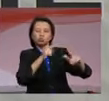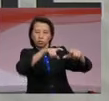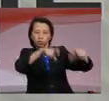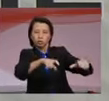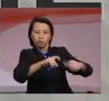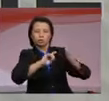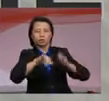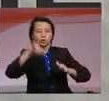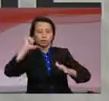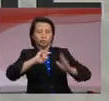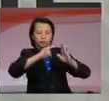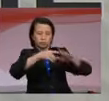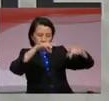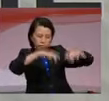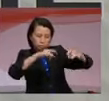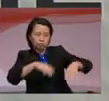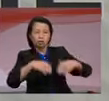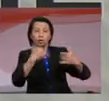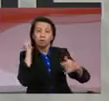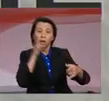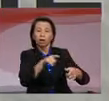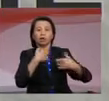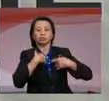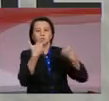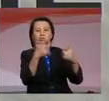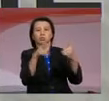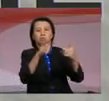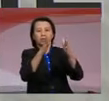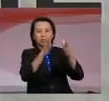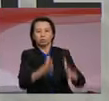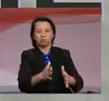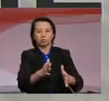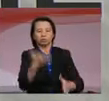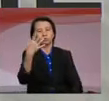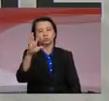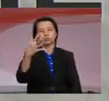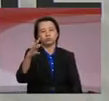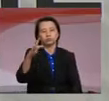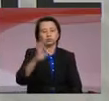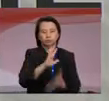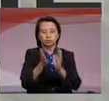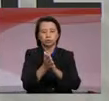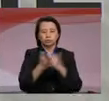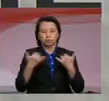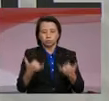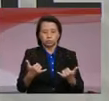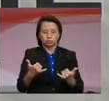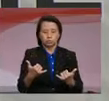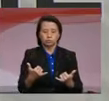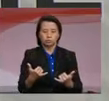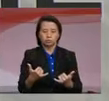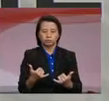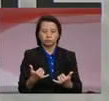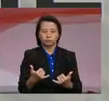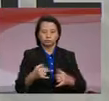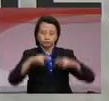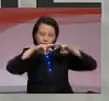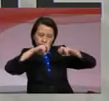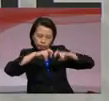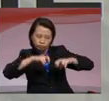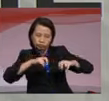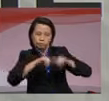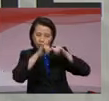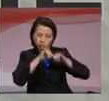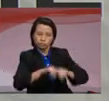screening. Yesterday, we reported 13 cases from there. So all in all, there are 14 cases. So now the investigation is